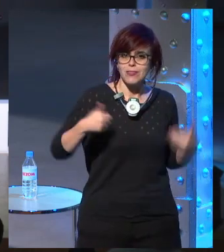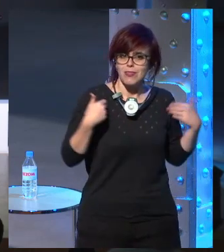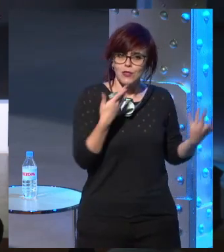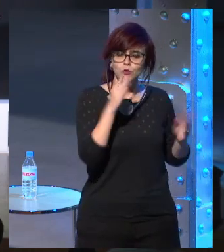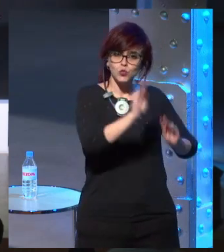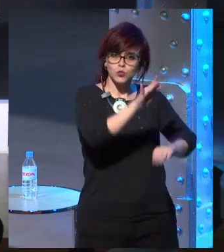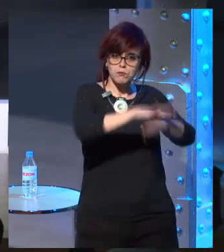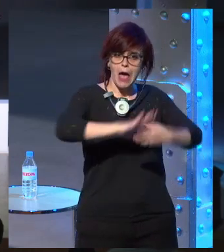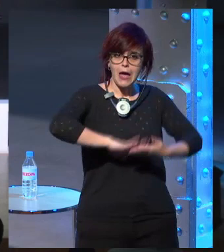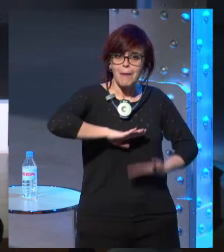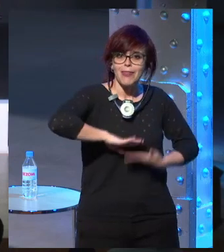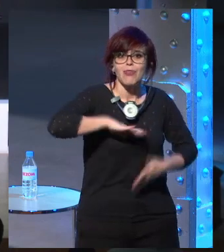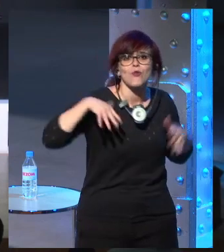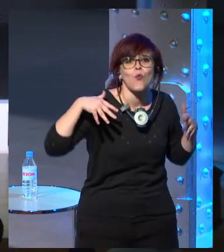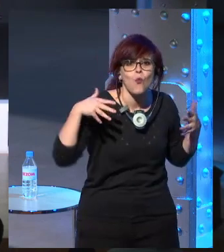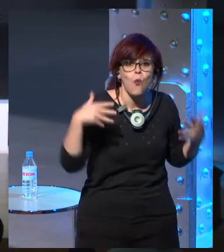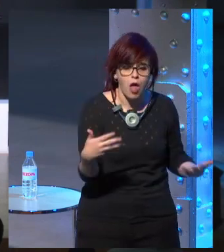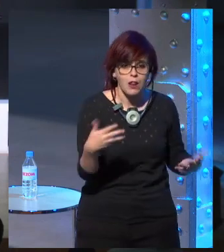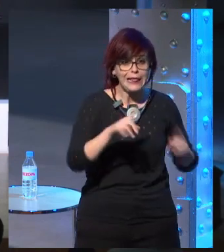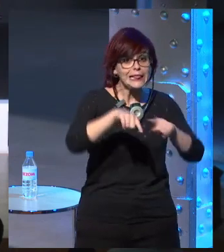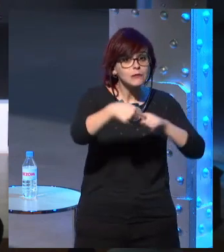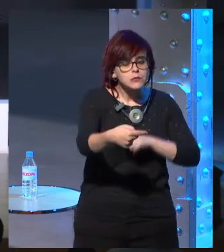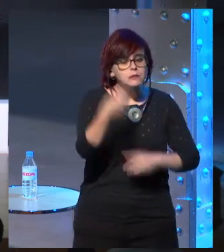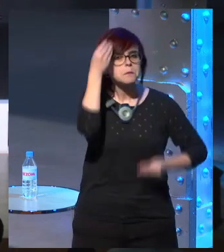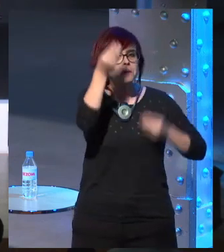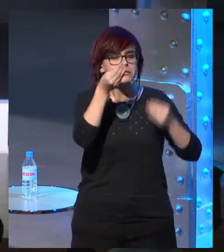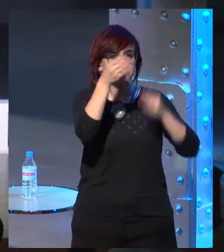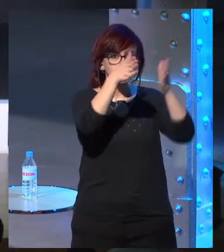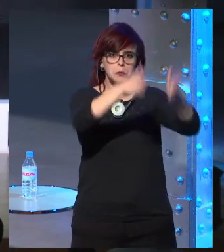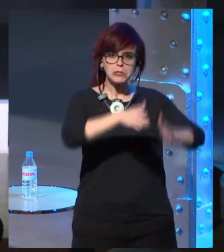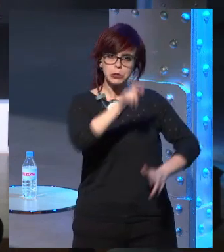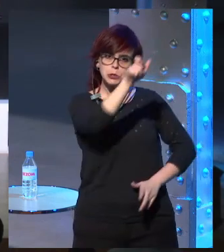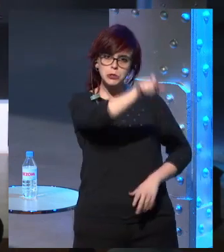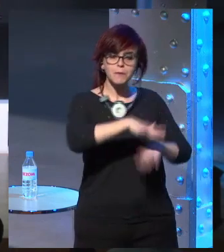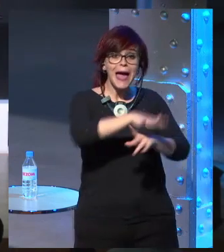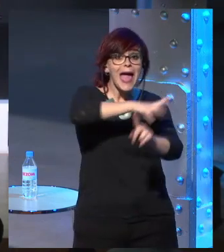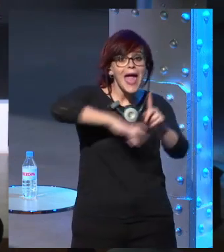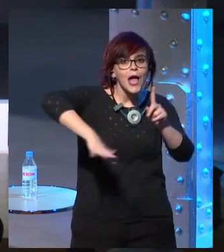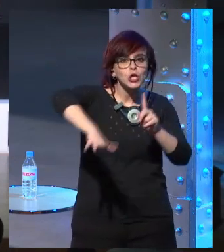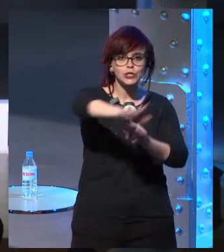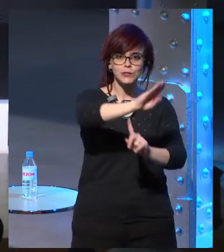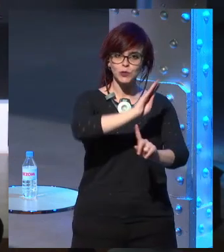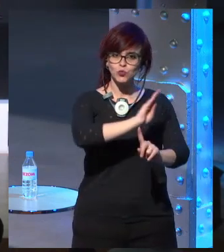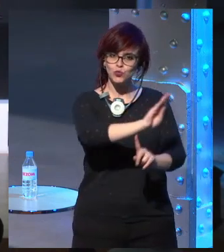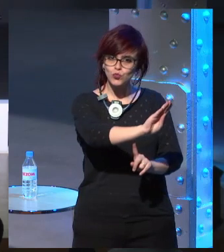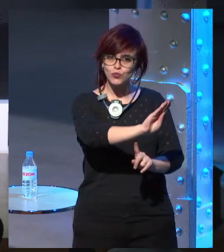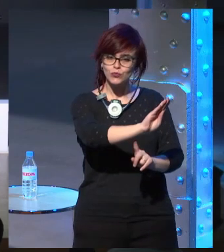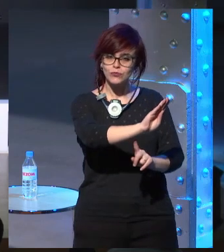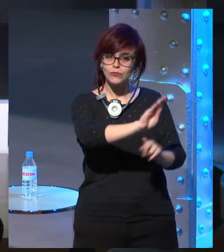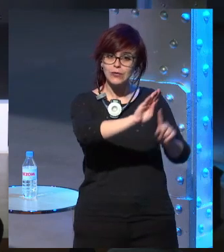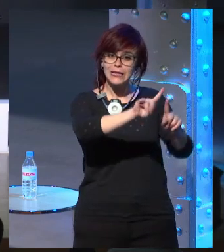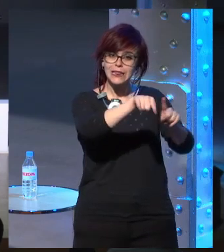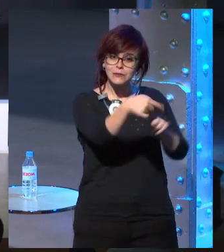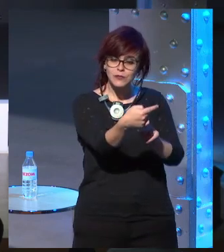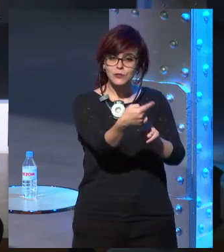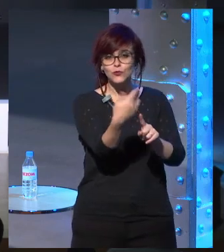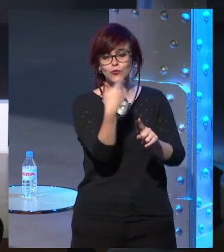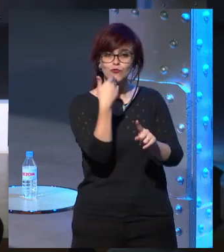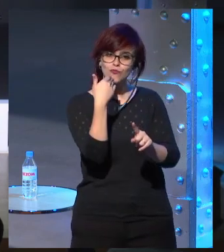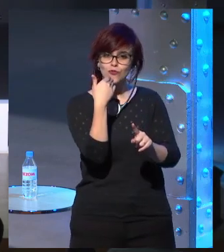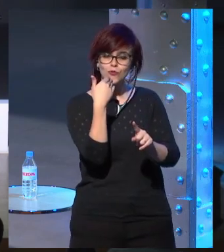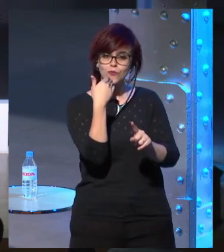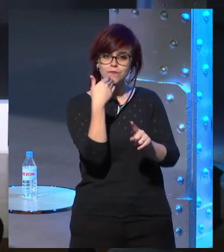Right? And as we think about the ecosystem and learning everywhere, we'll be collecting artifacts or representations of our learning. We'll be all